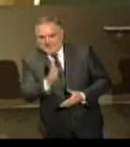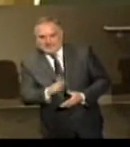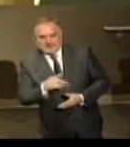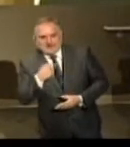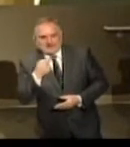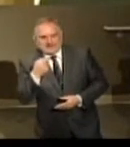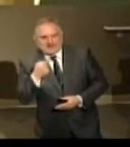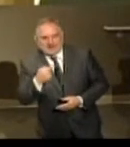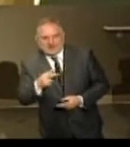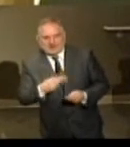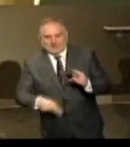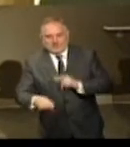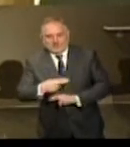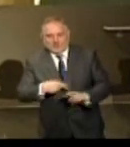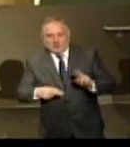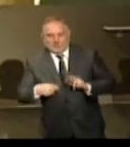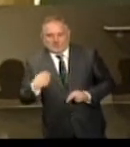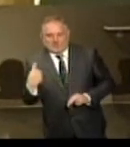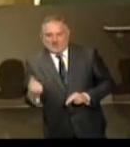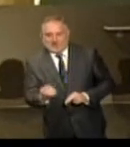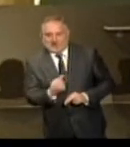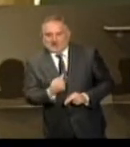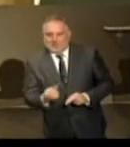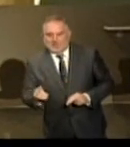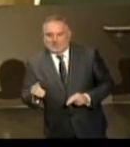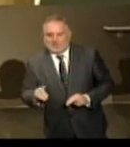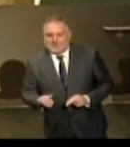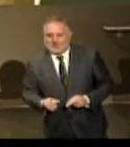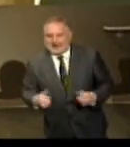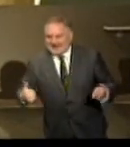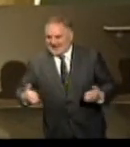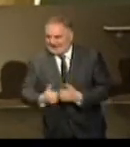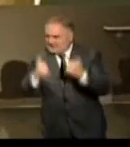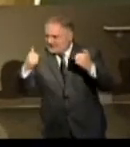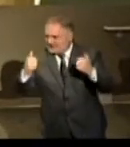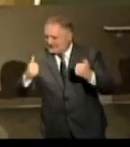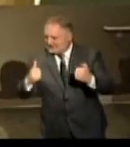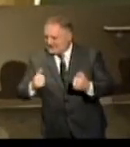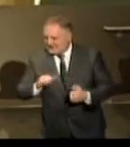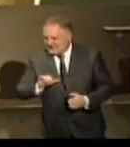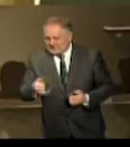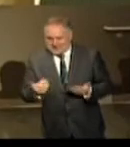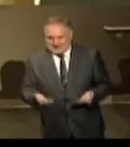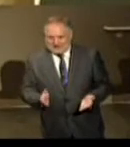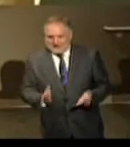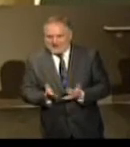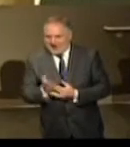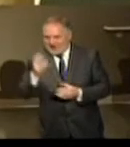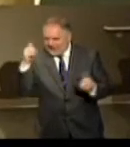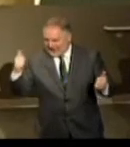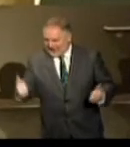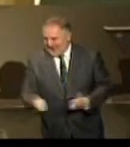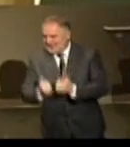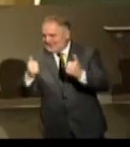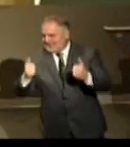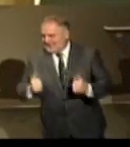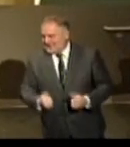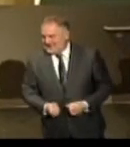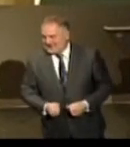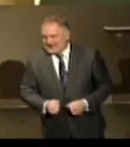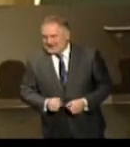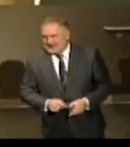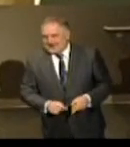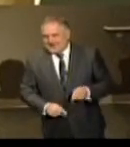the universe is only an orderly accident. We're just here by accident. The